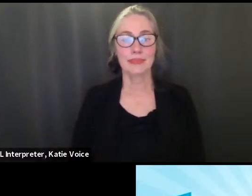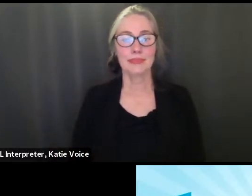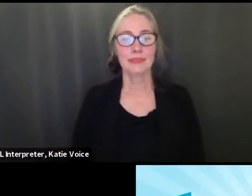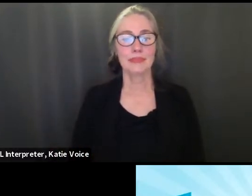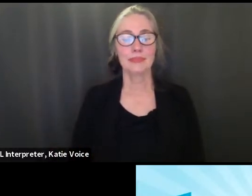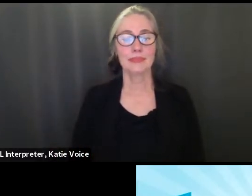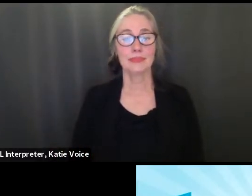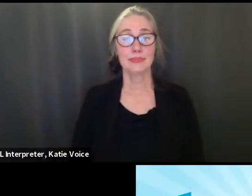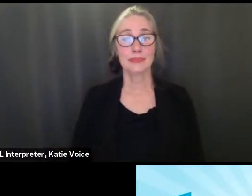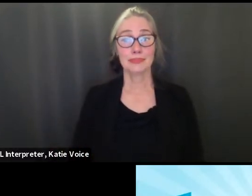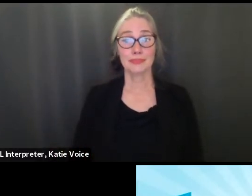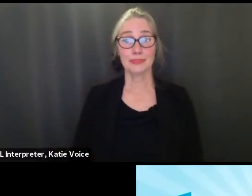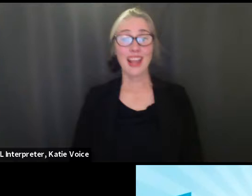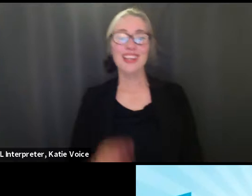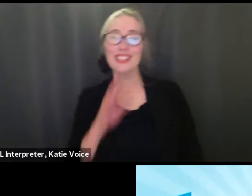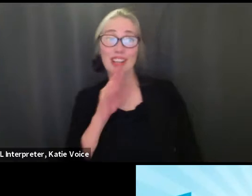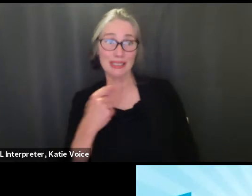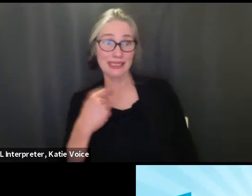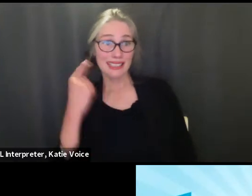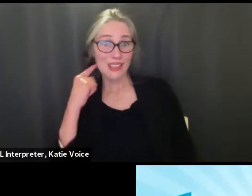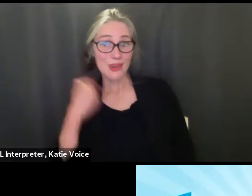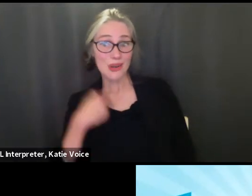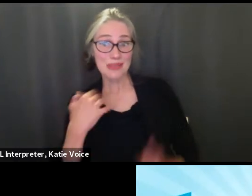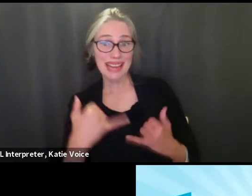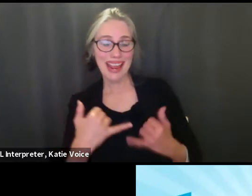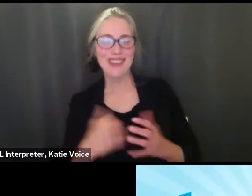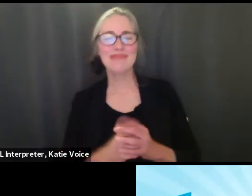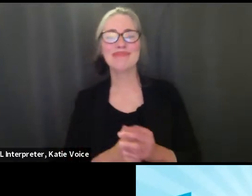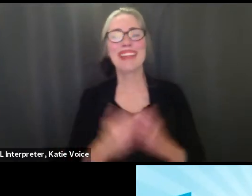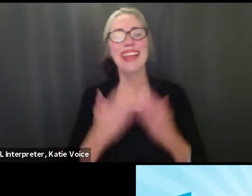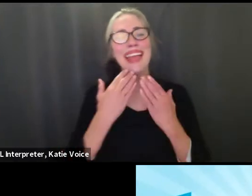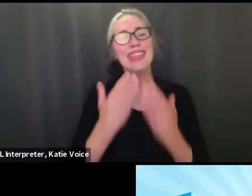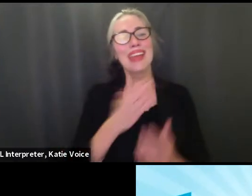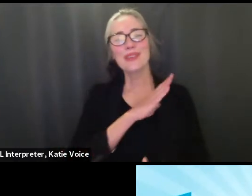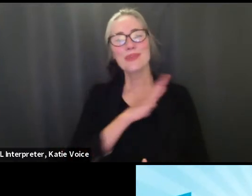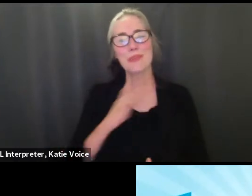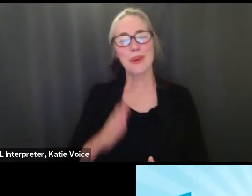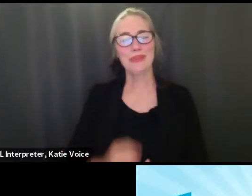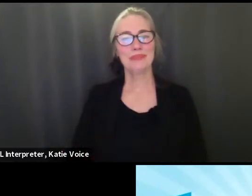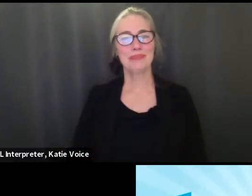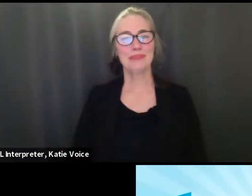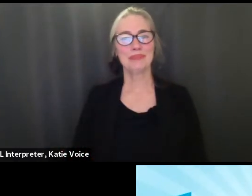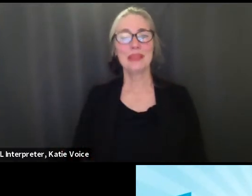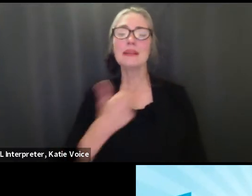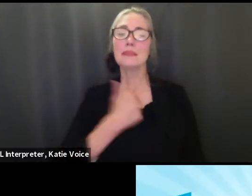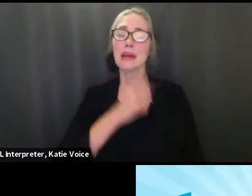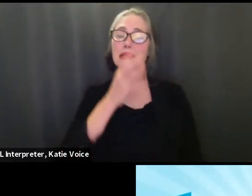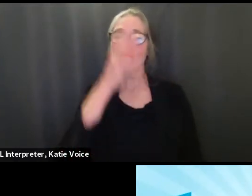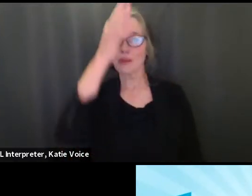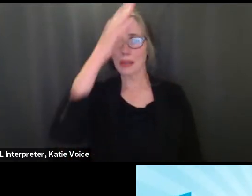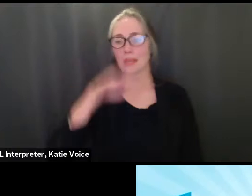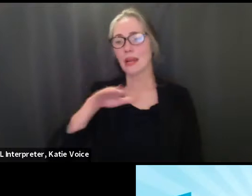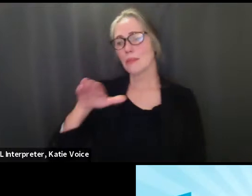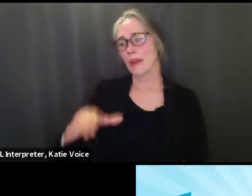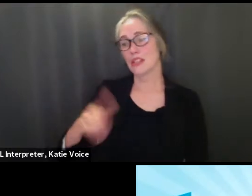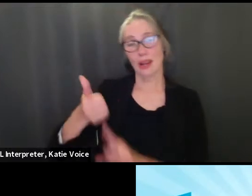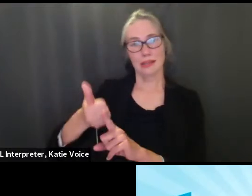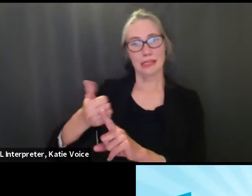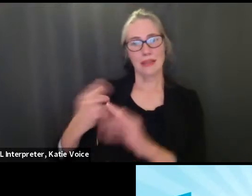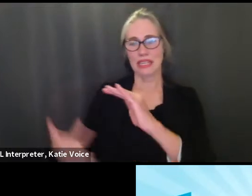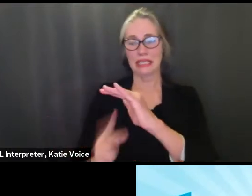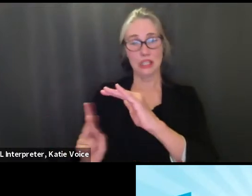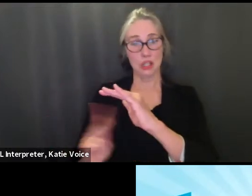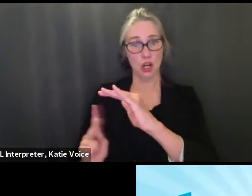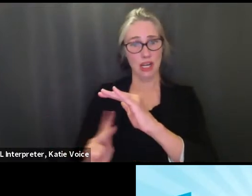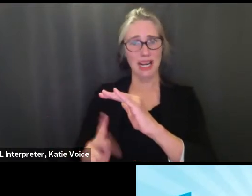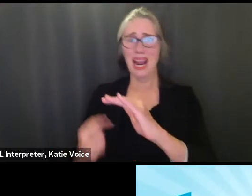Can you hear me now? Yes. Yes. Thank you very much, board. I'm a parent to a child in kindergarten, and I'm coming to you out